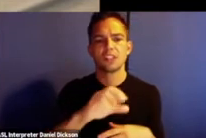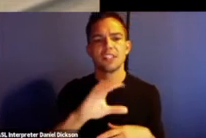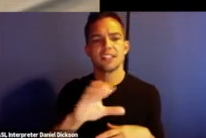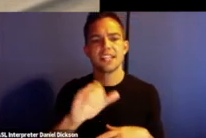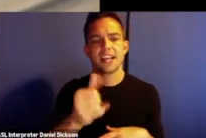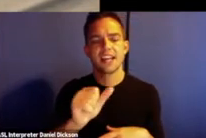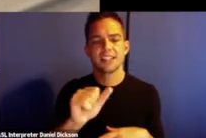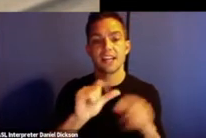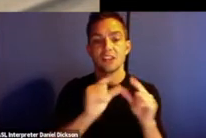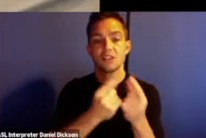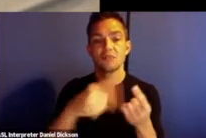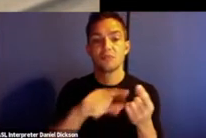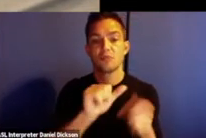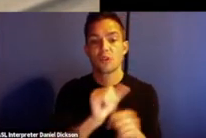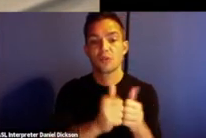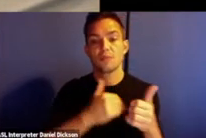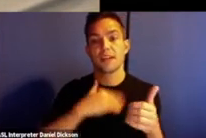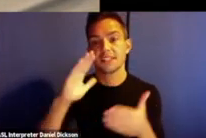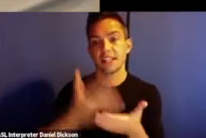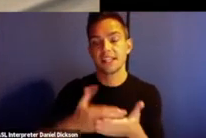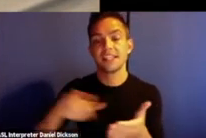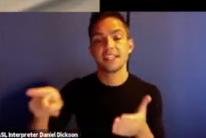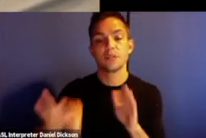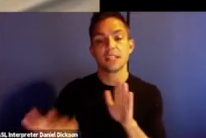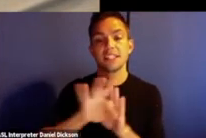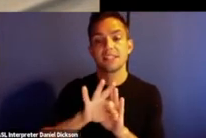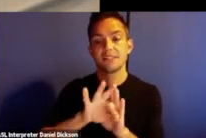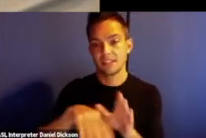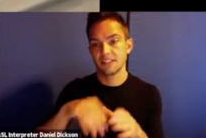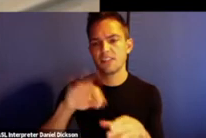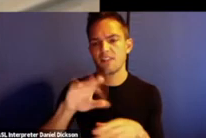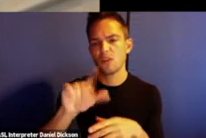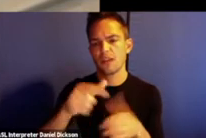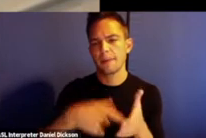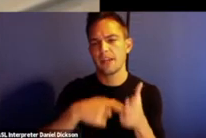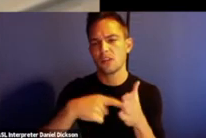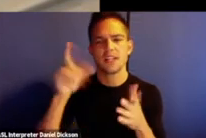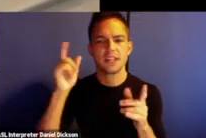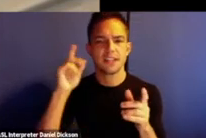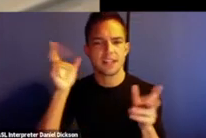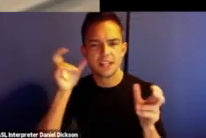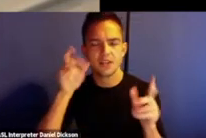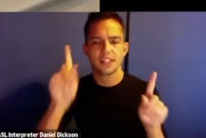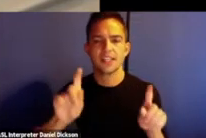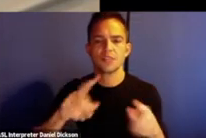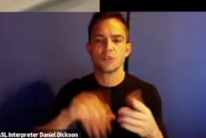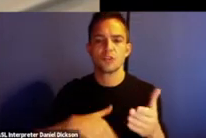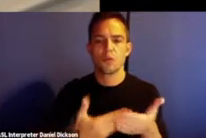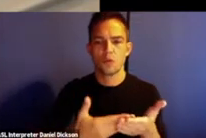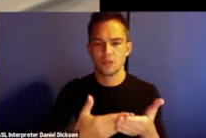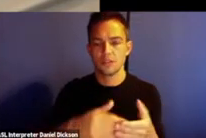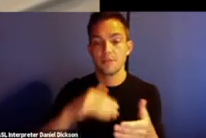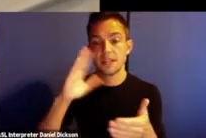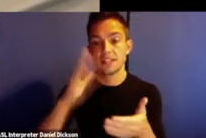the team that has worked with my son. He was identified in Florida. There's a mandatory hearing test when you're born. And my